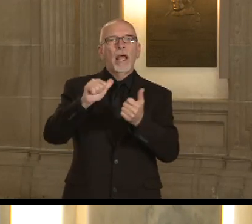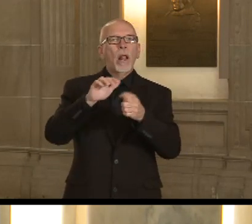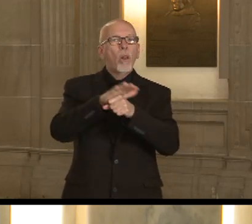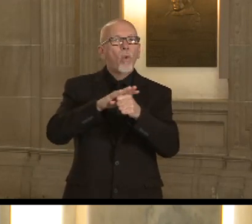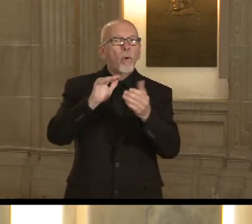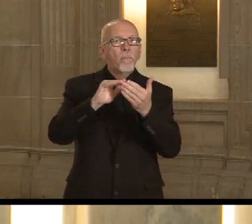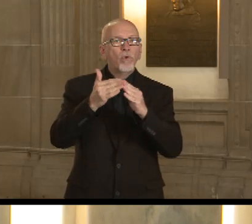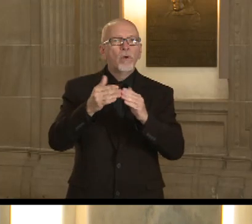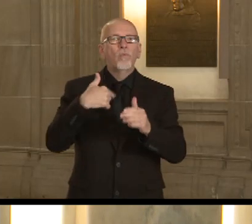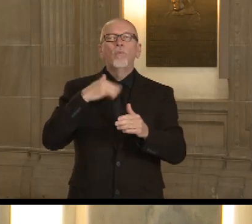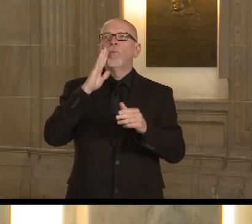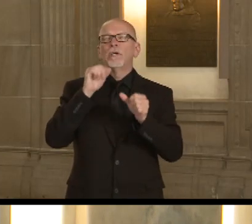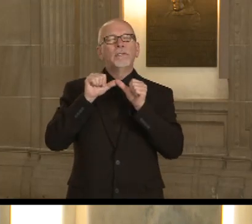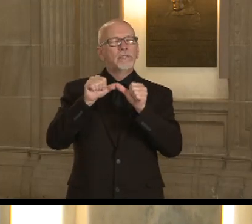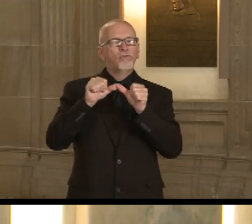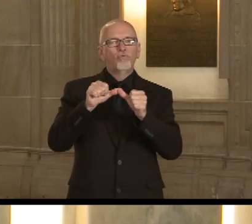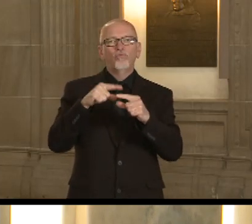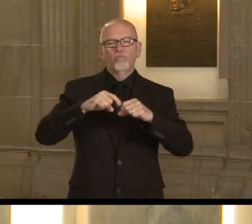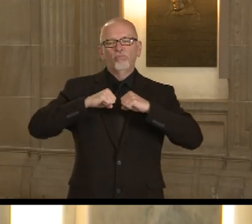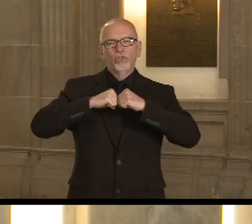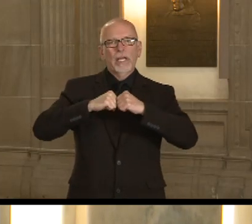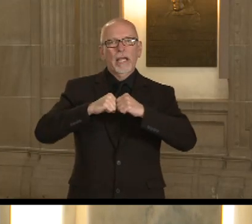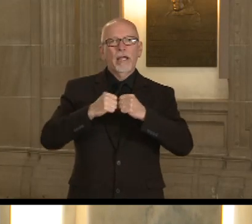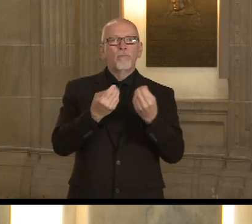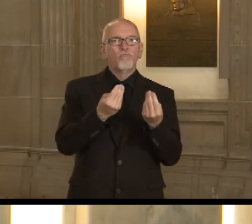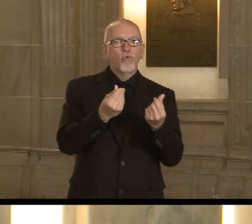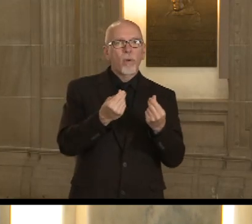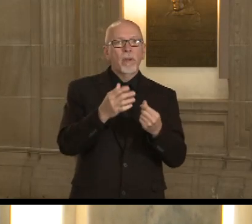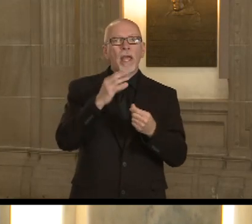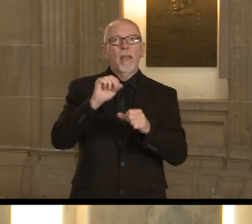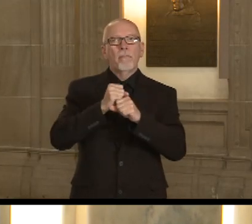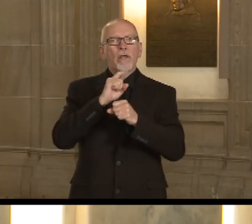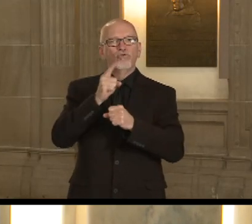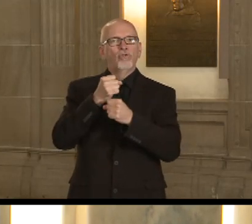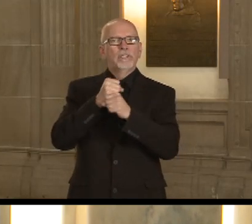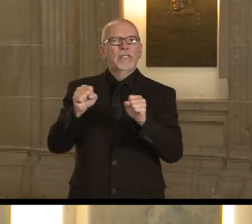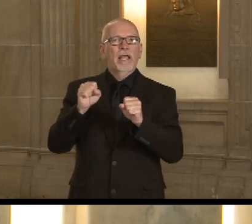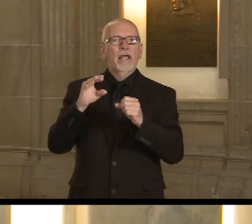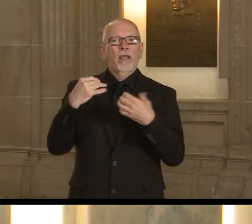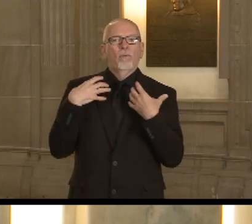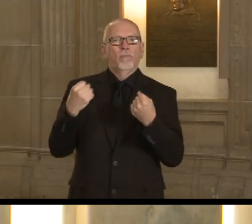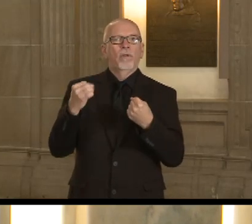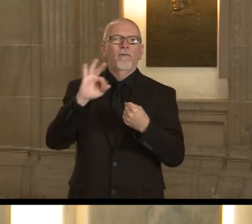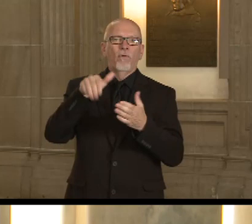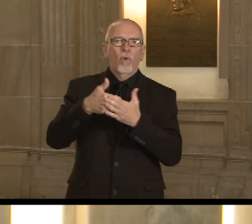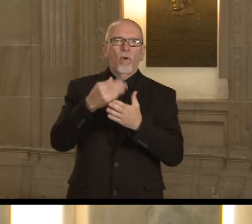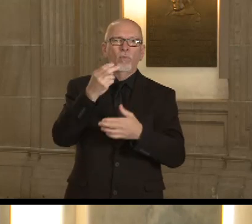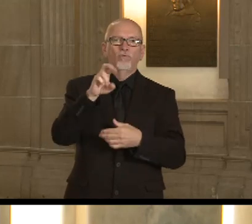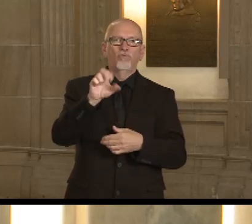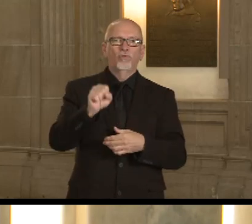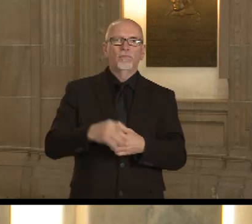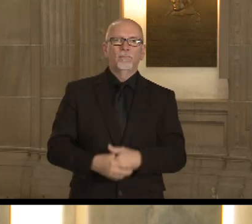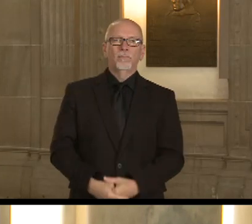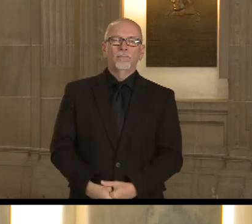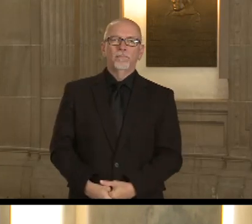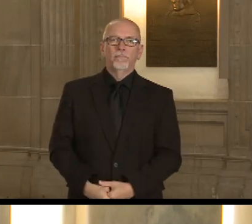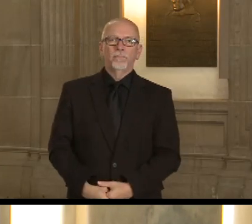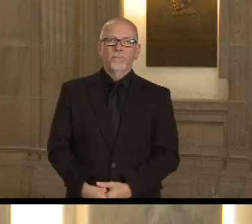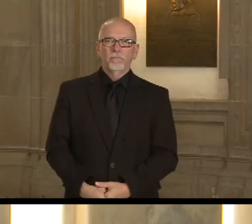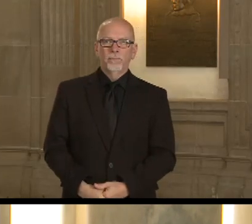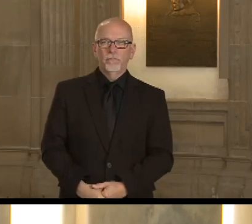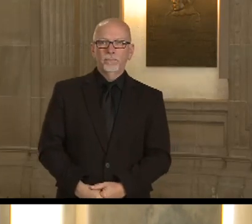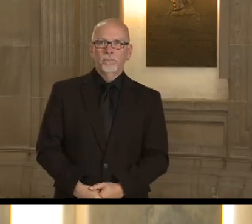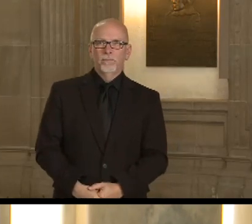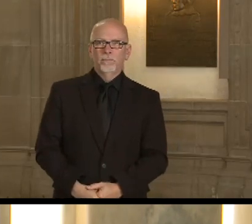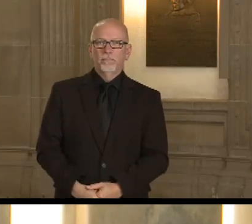communities, and we will continue to protect property and ensure the safety and well-being of all Hoosiers.